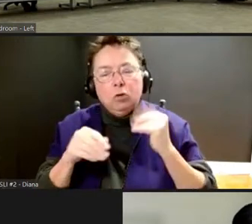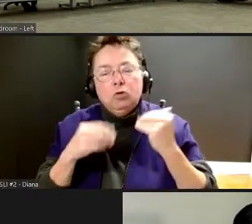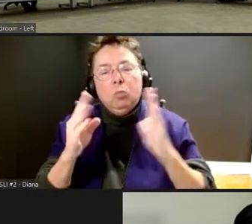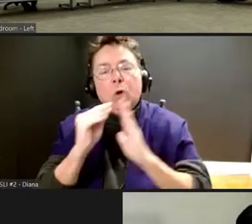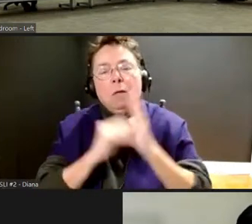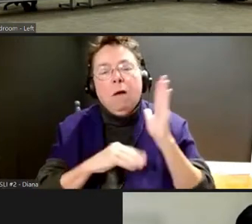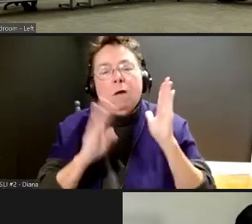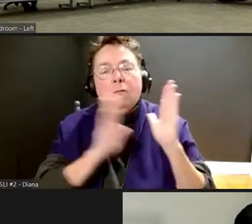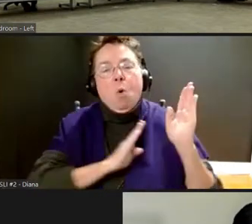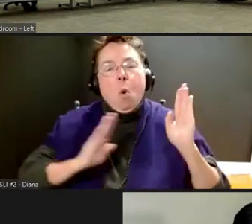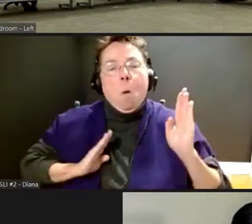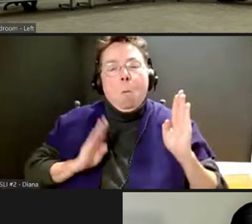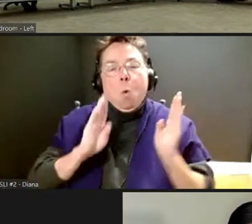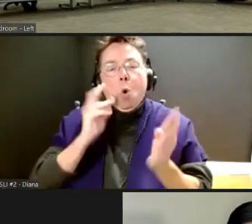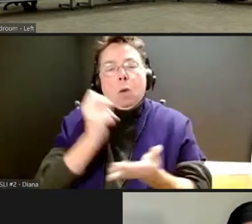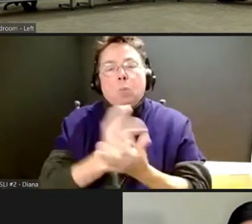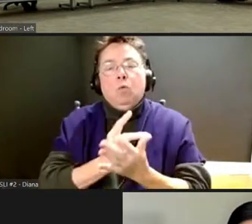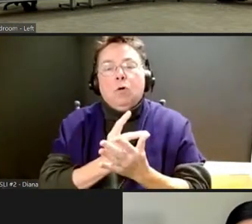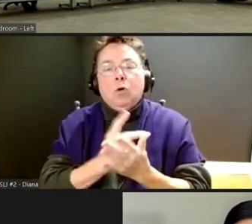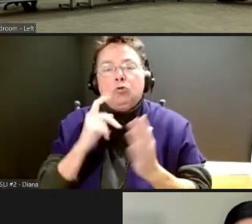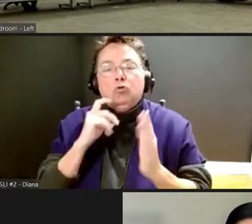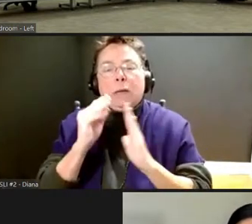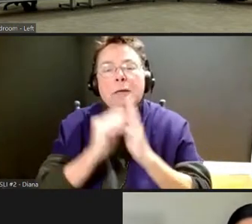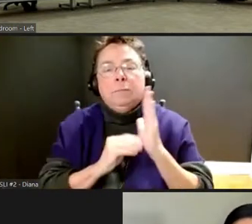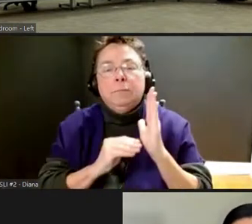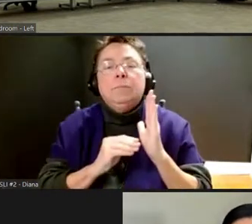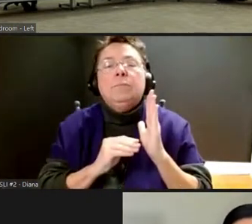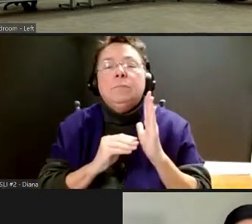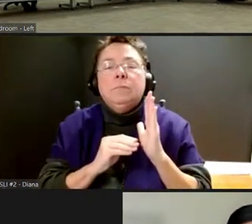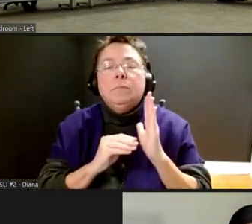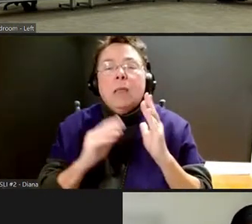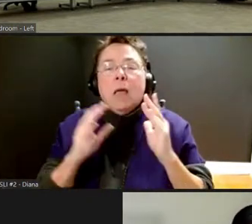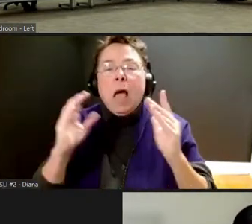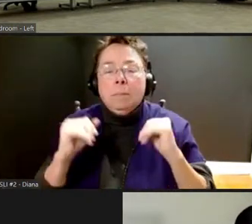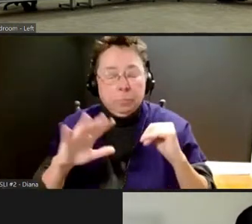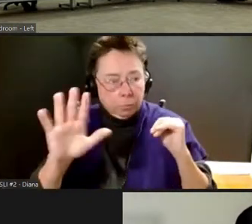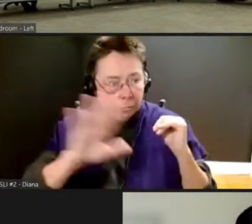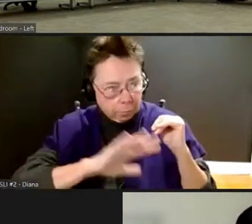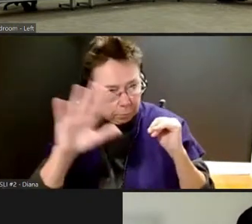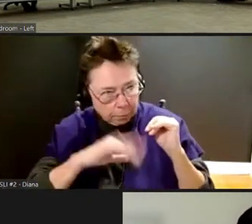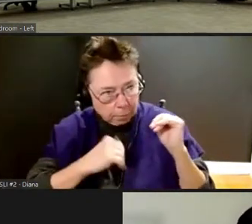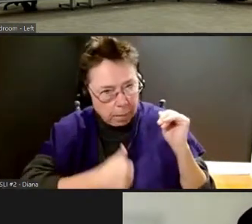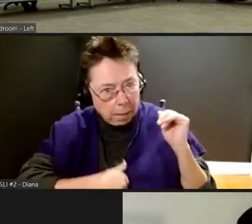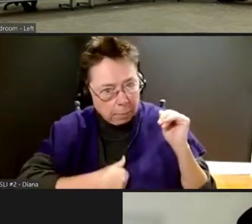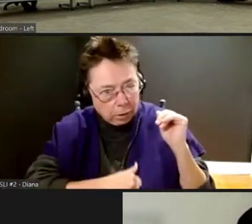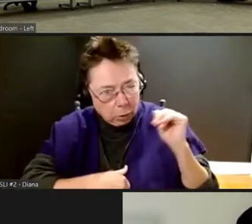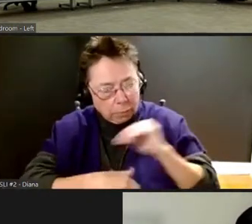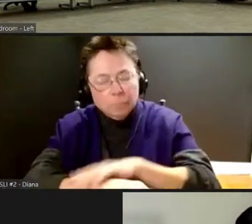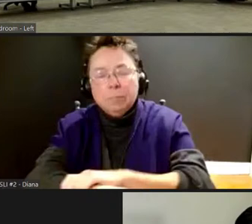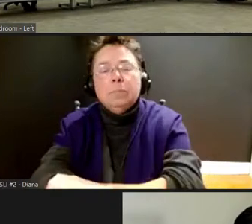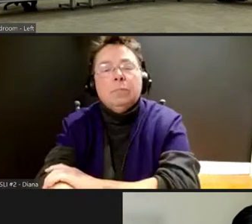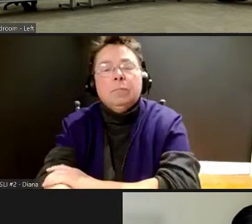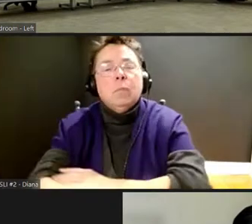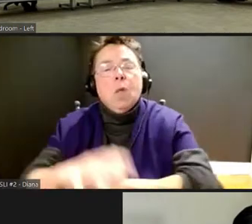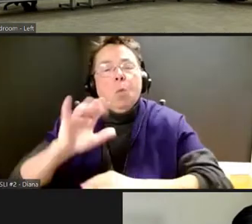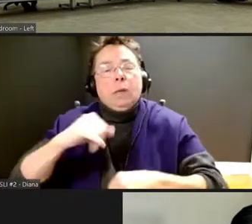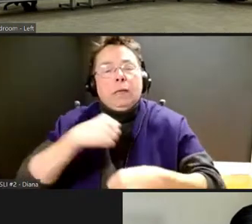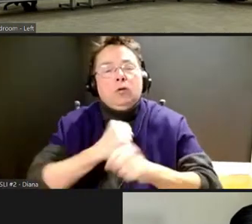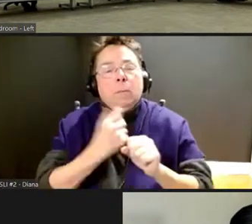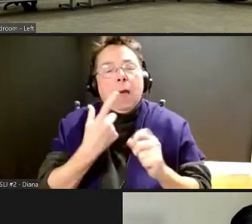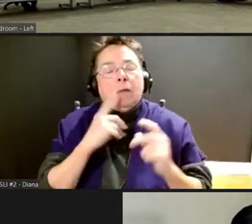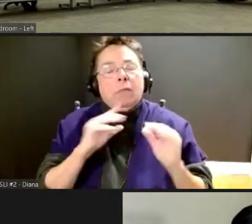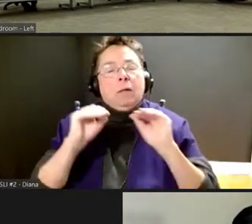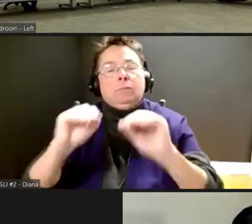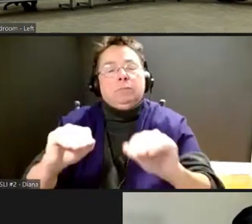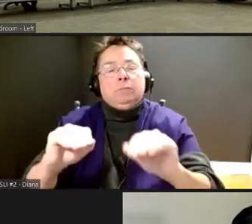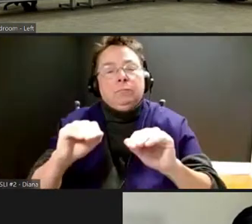for board approval. Our next order of business... We just need to place